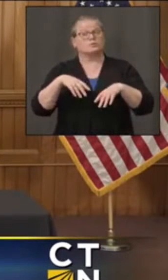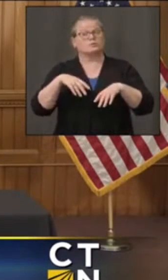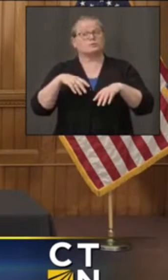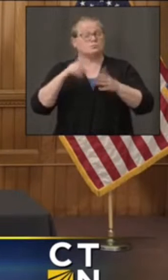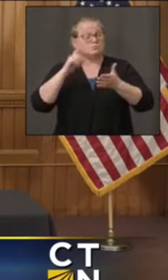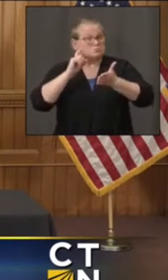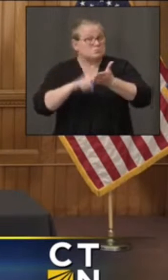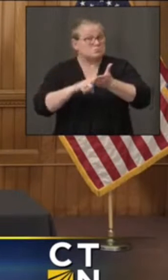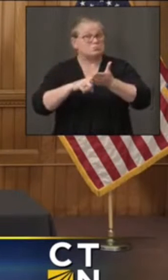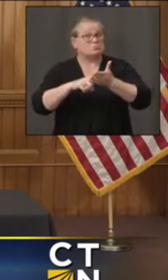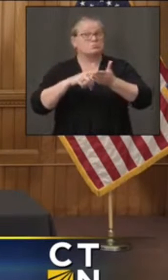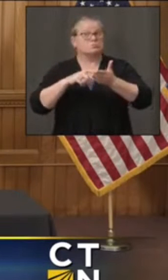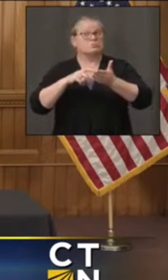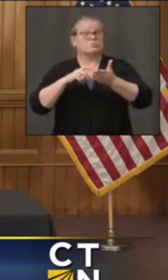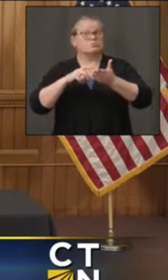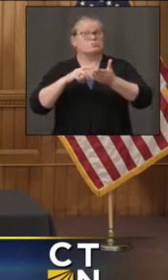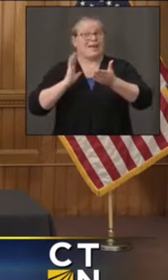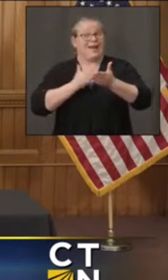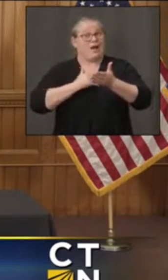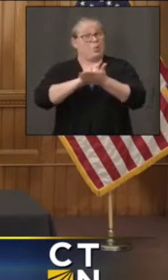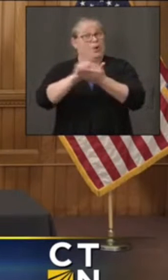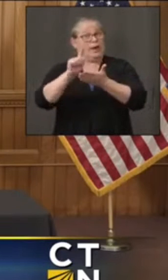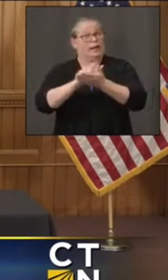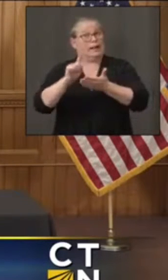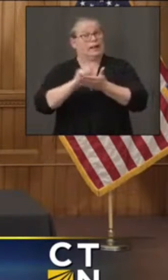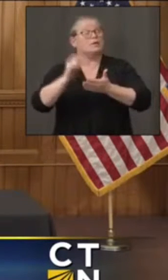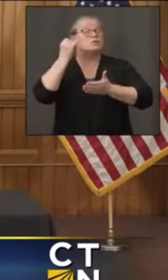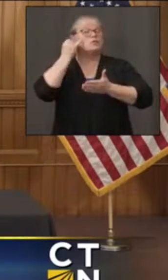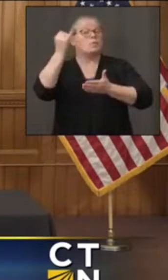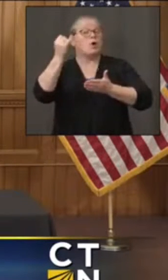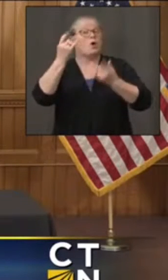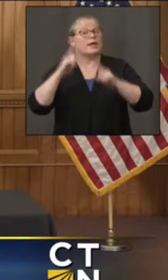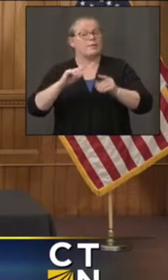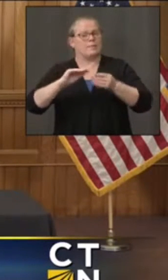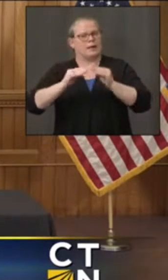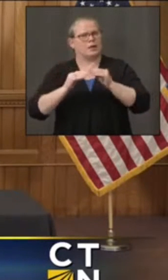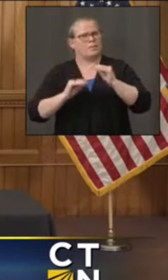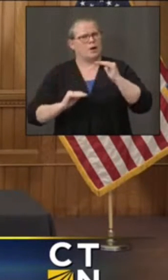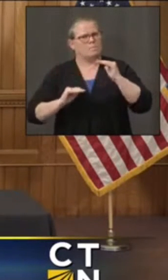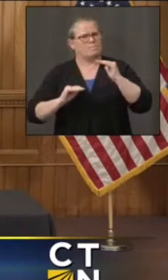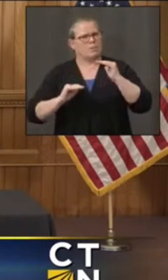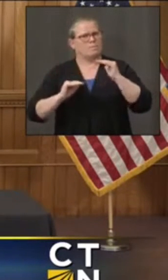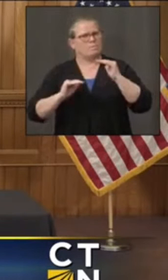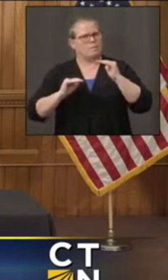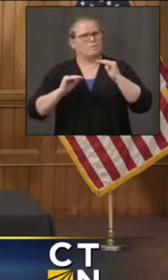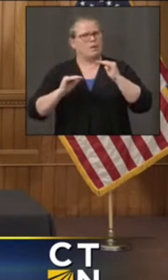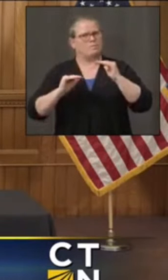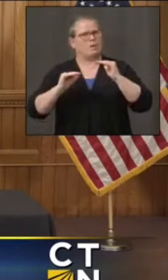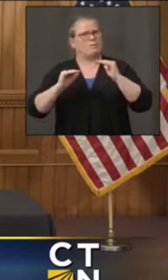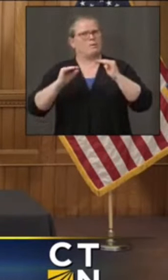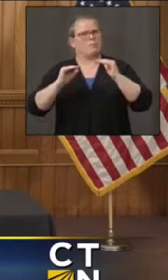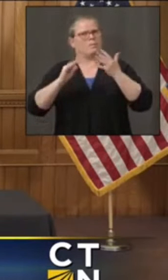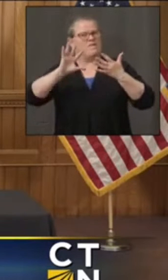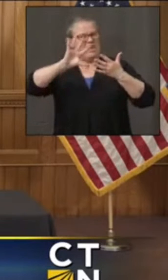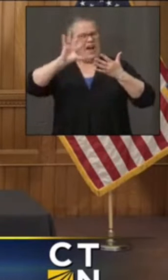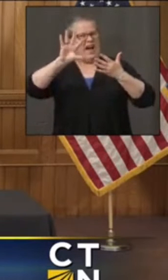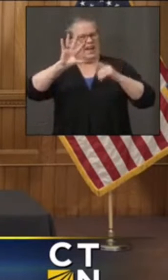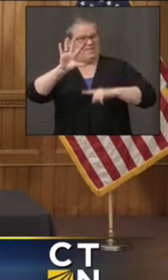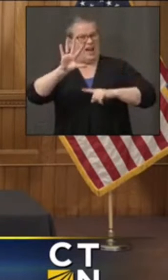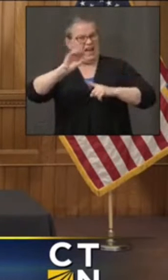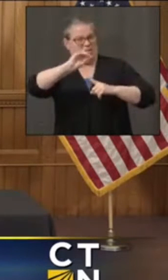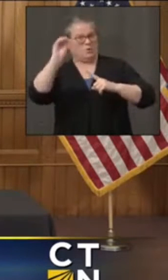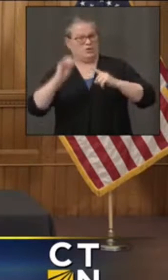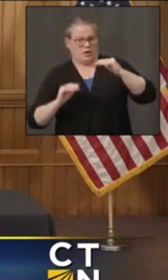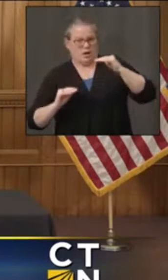or in the neighborhood of 5%, and if it's part of a clear upward trend, that might be the time to